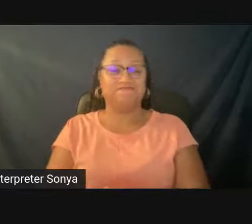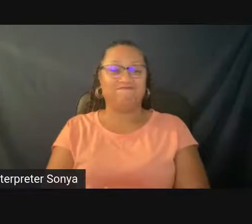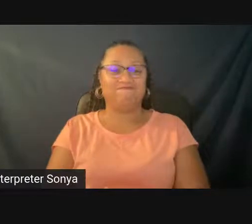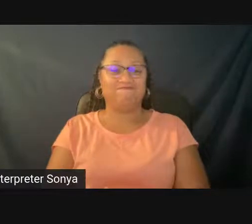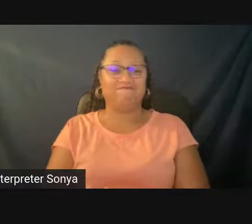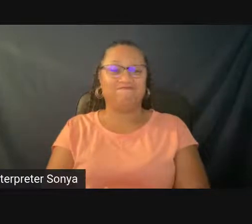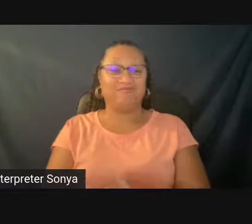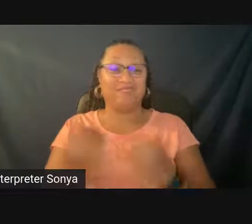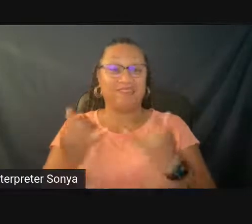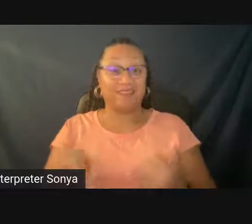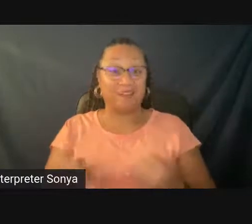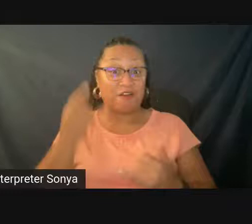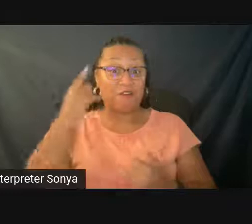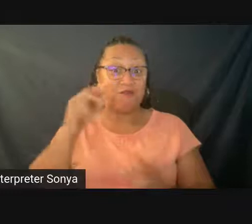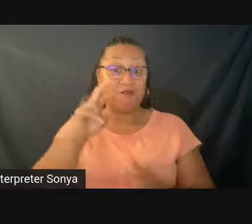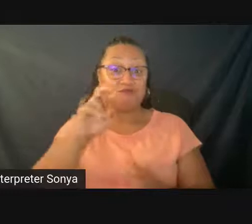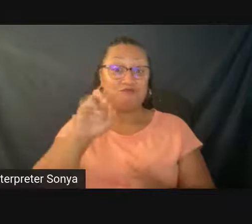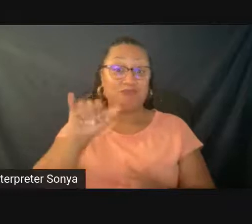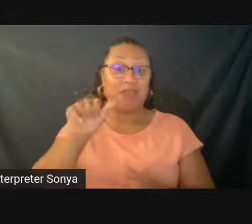And now for Raymont.